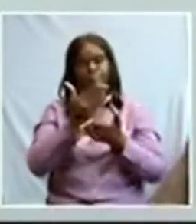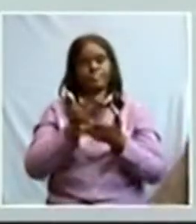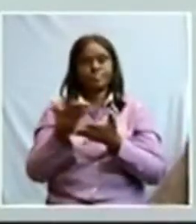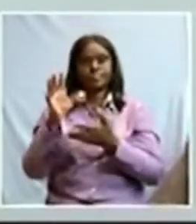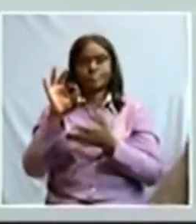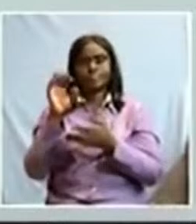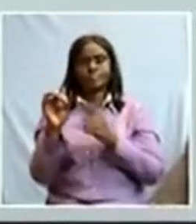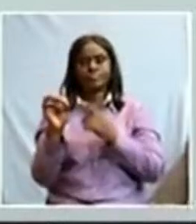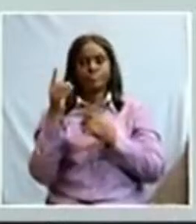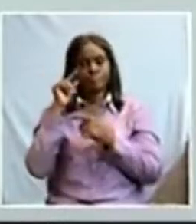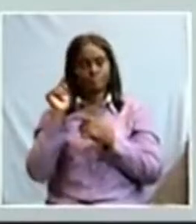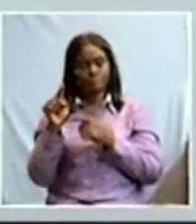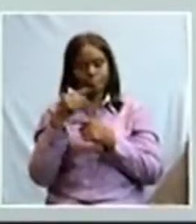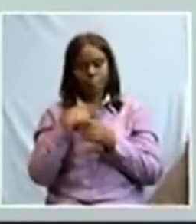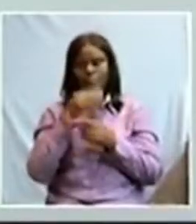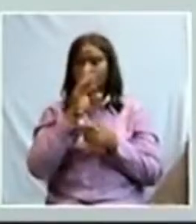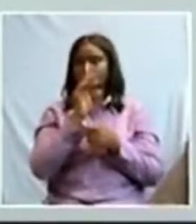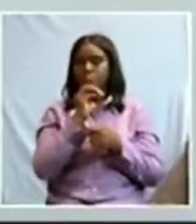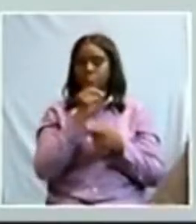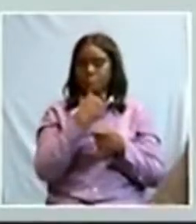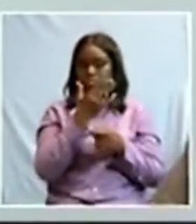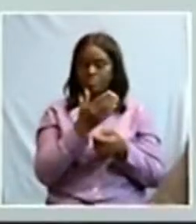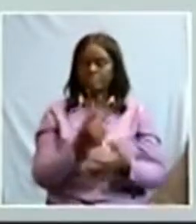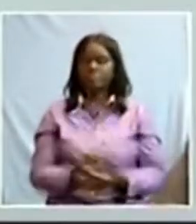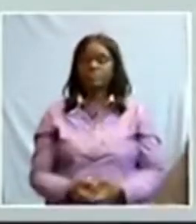them, so they have 60.